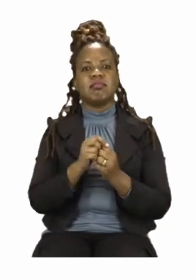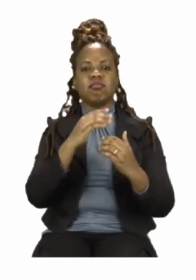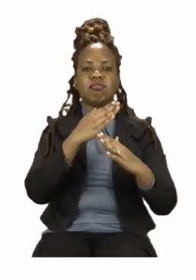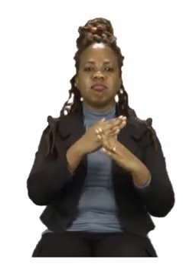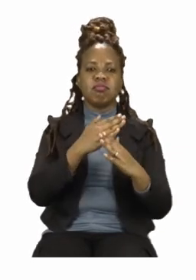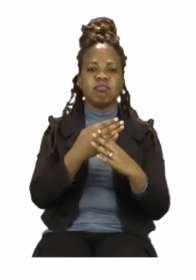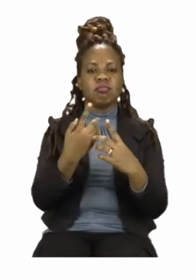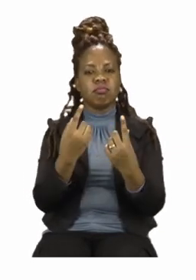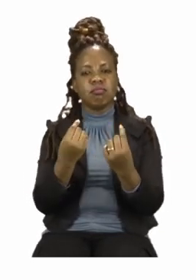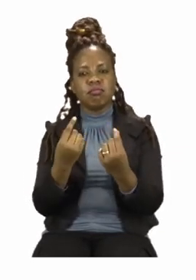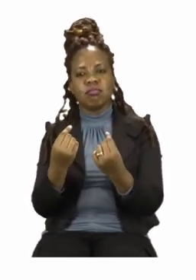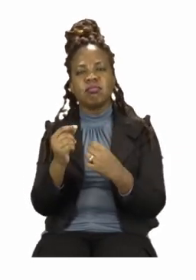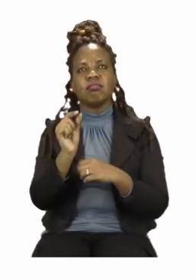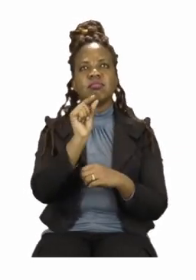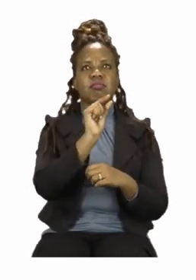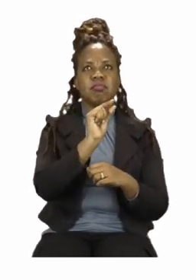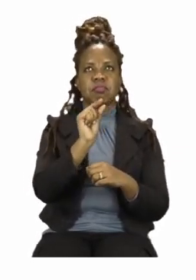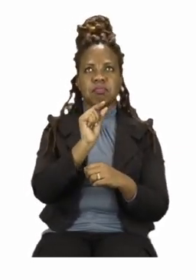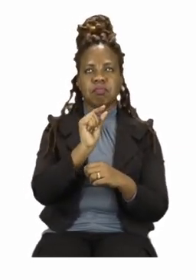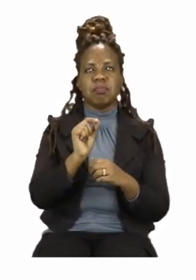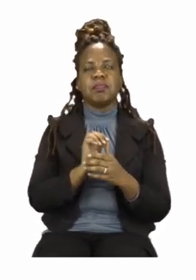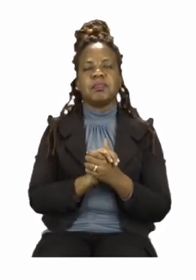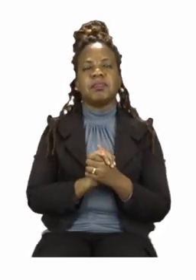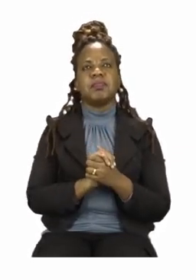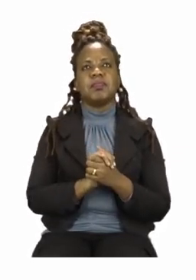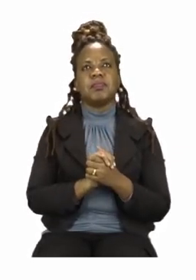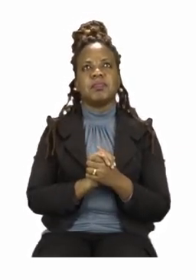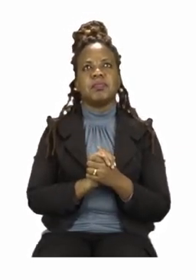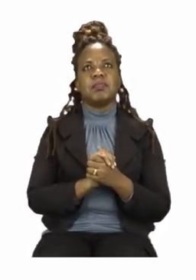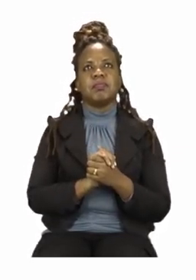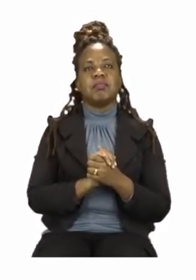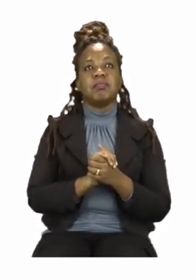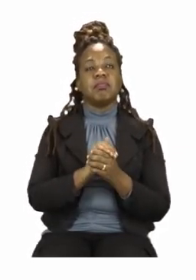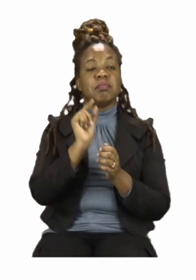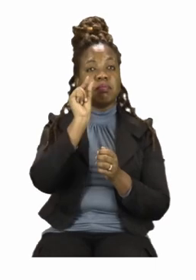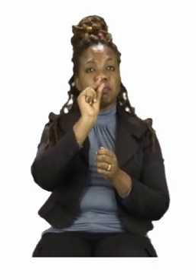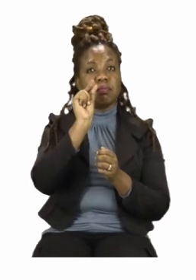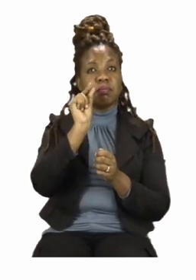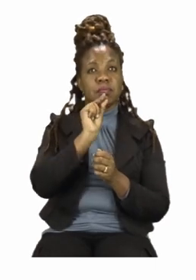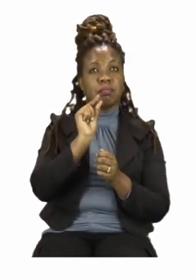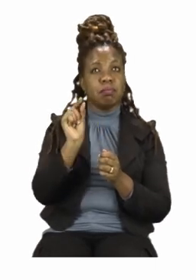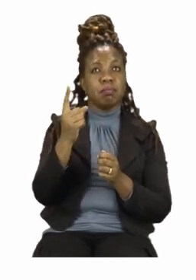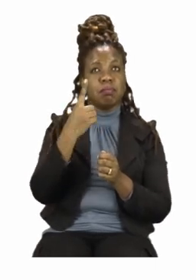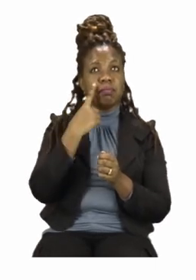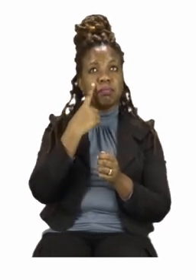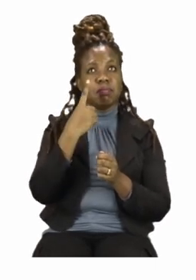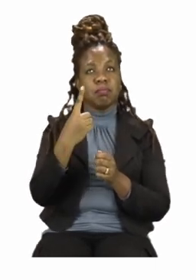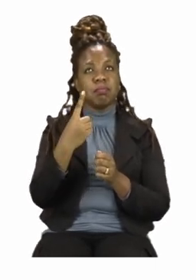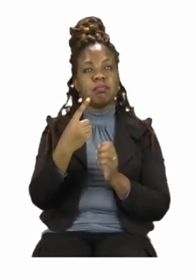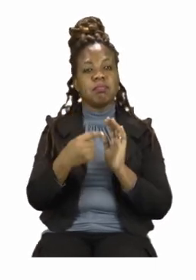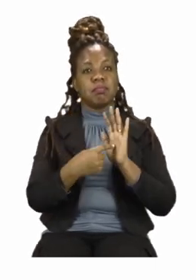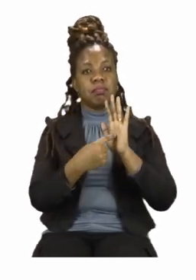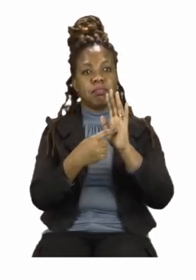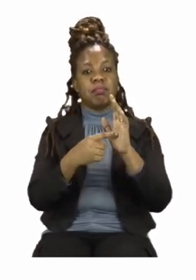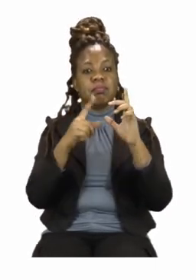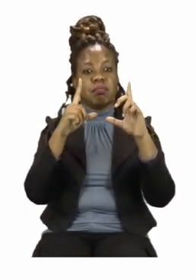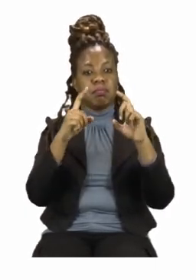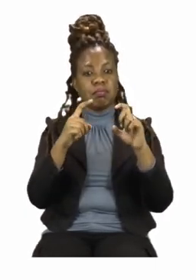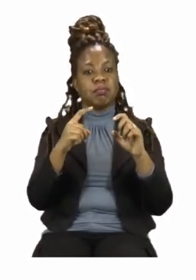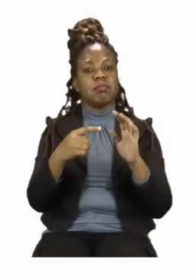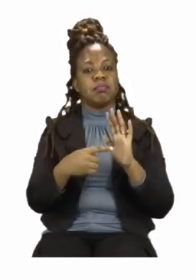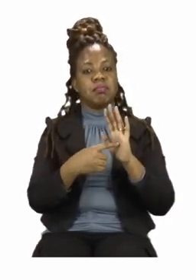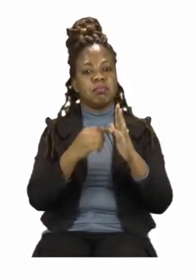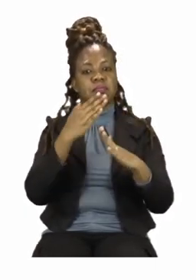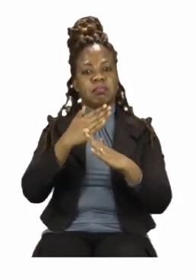action that must be done. The words that we can see also have actions. And today, we are all going